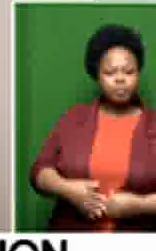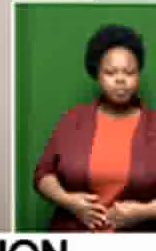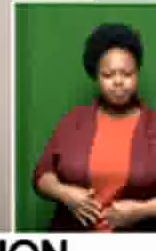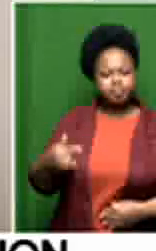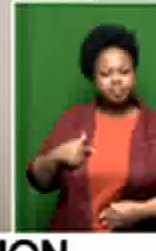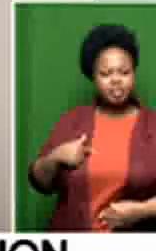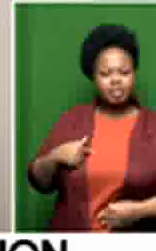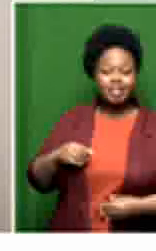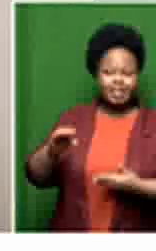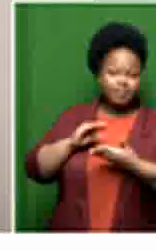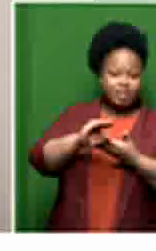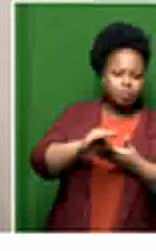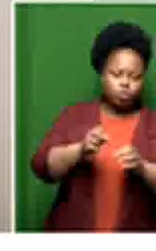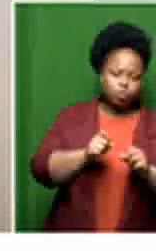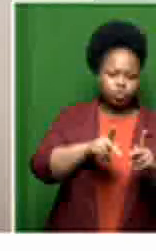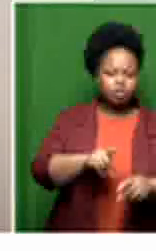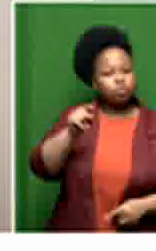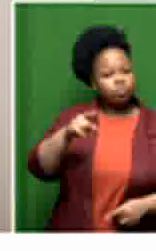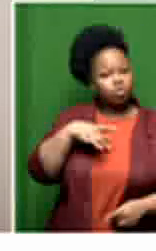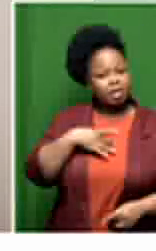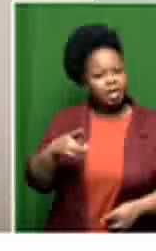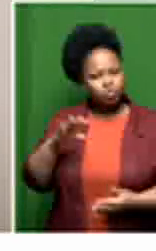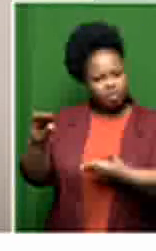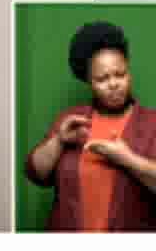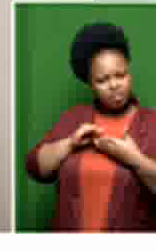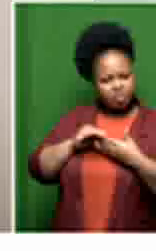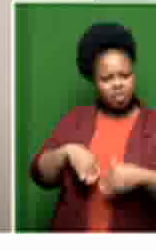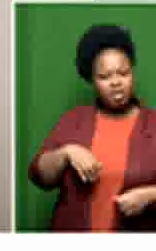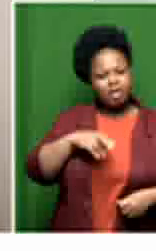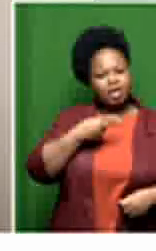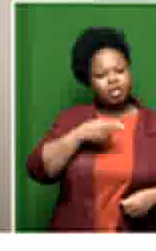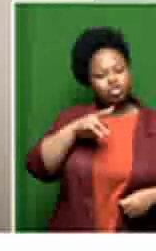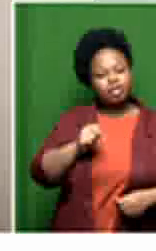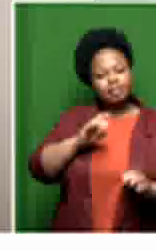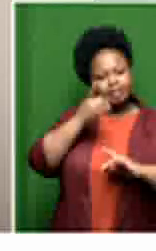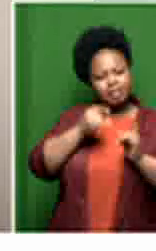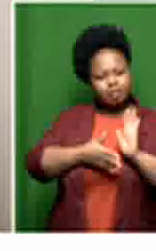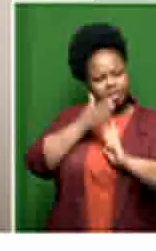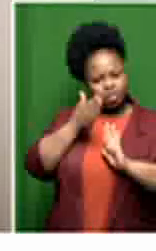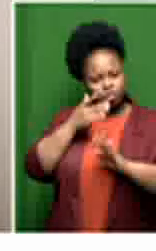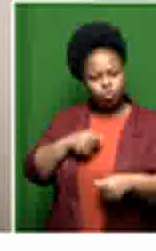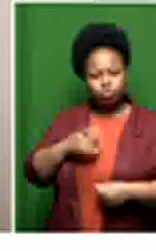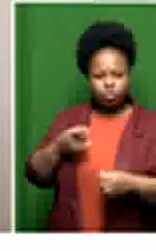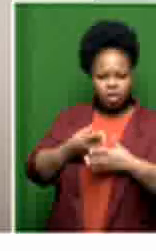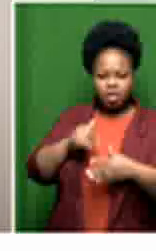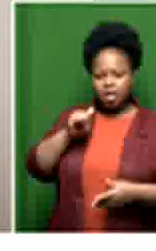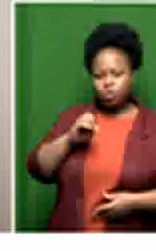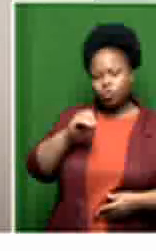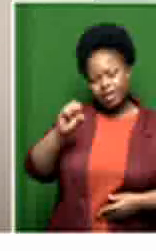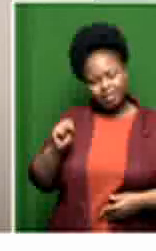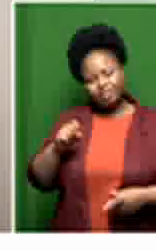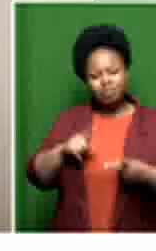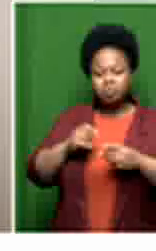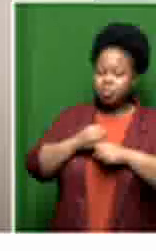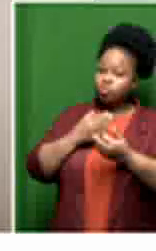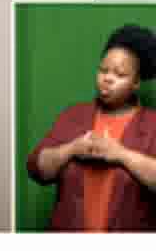I've got an investment opportunity. So if you would like to invest in CitiPages so that we can push the app forward, create the iOS version and